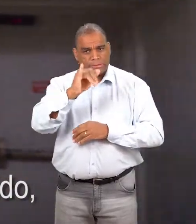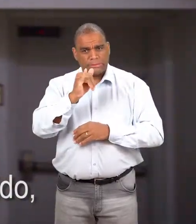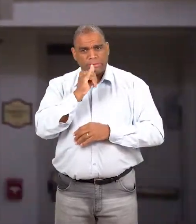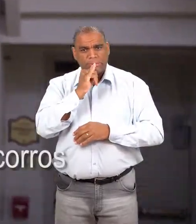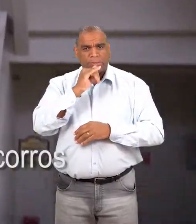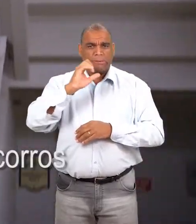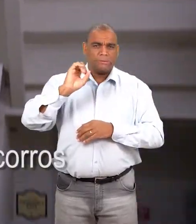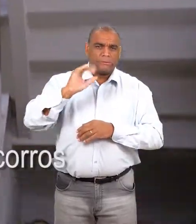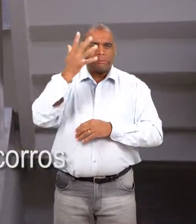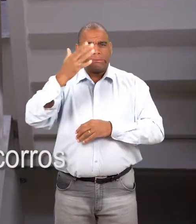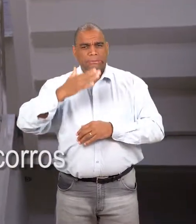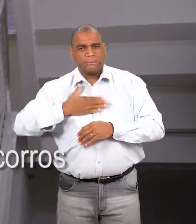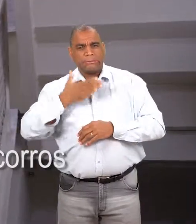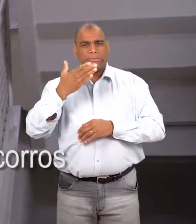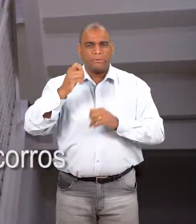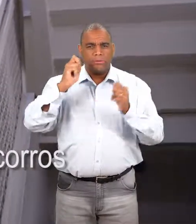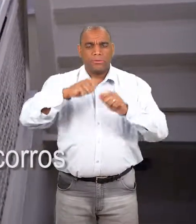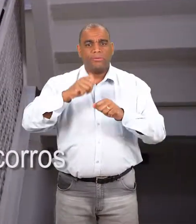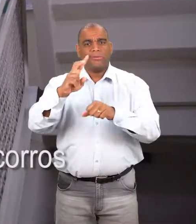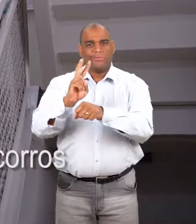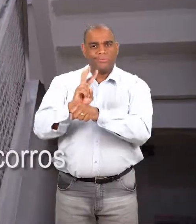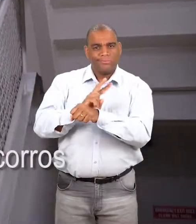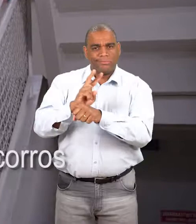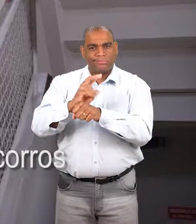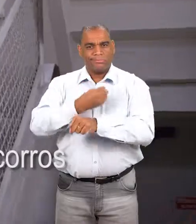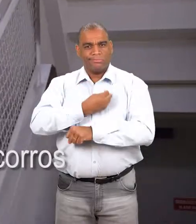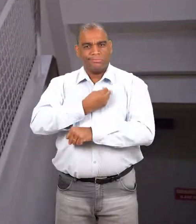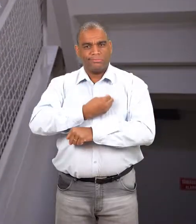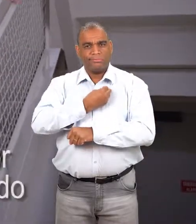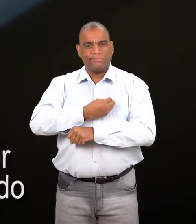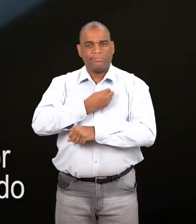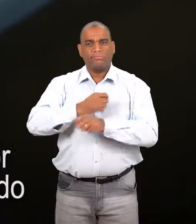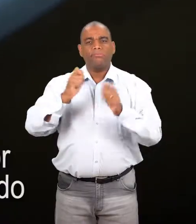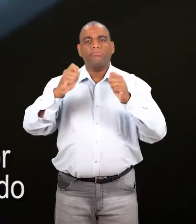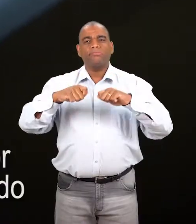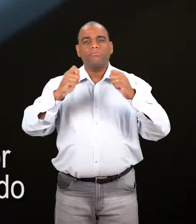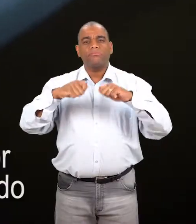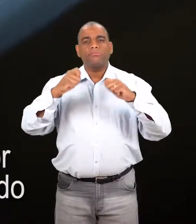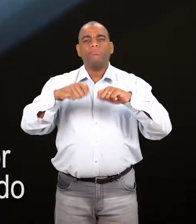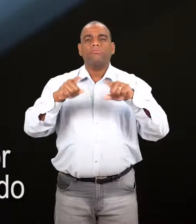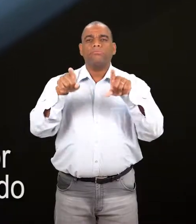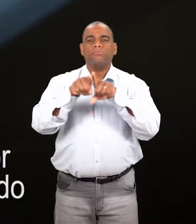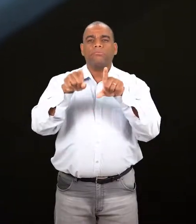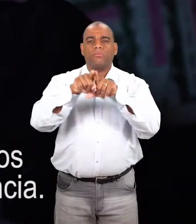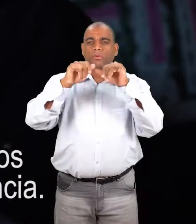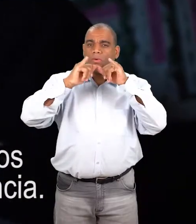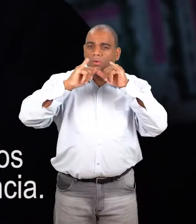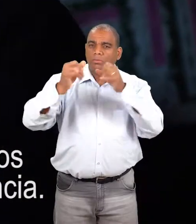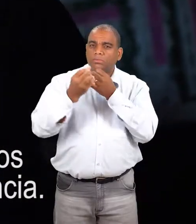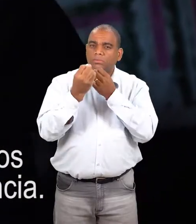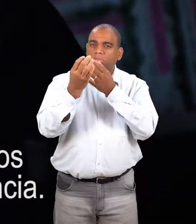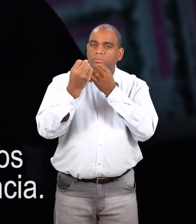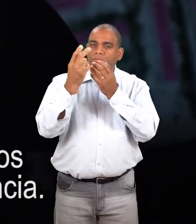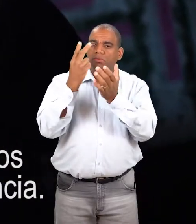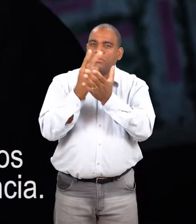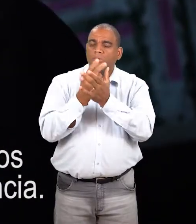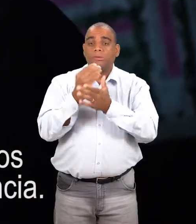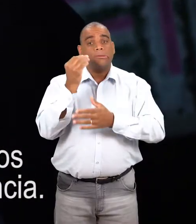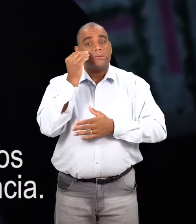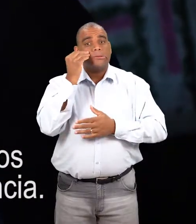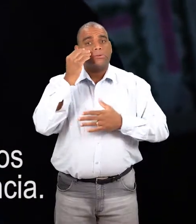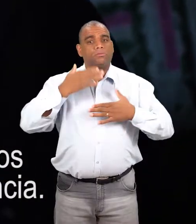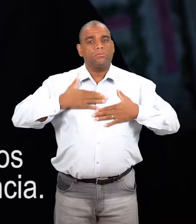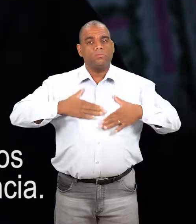life-threatening injury, if possible, provide first aid and keep them alive. Let others around you know what's happening and try to remain calm and help